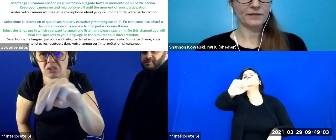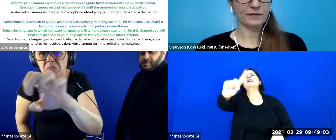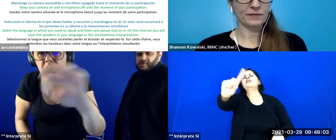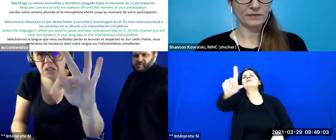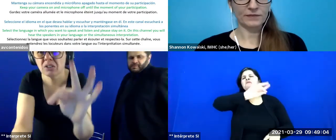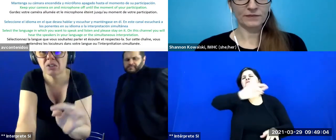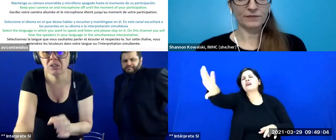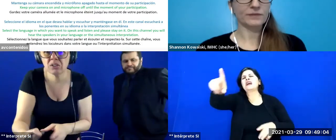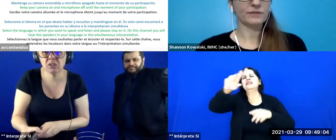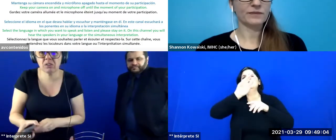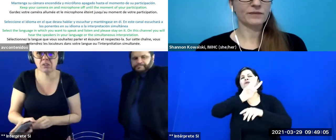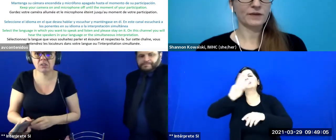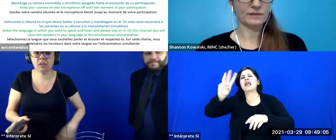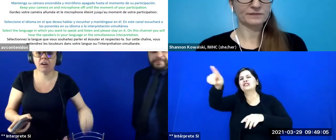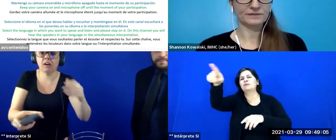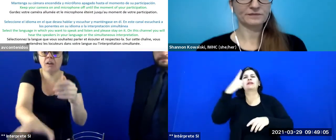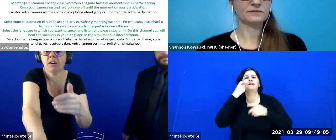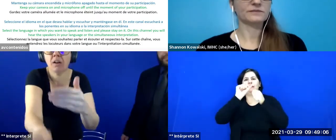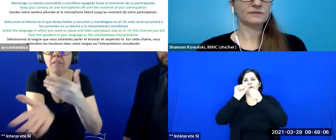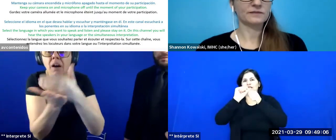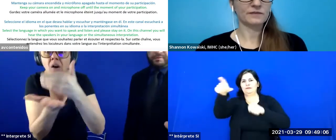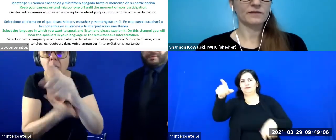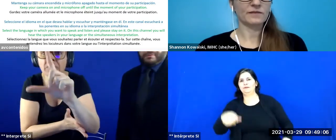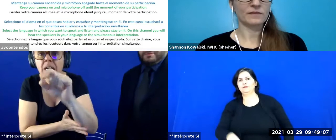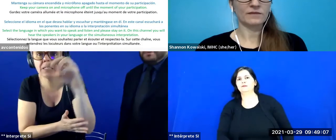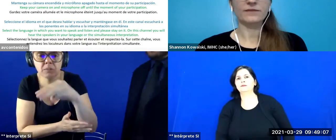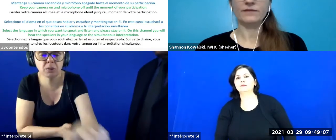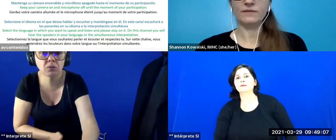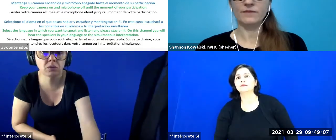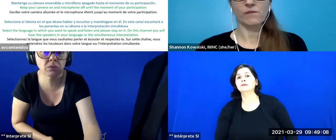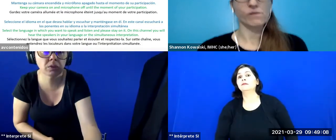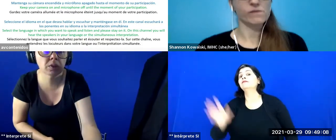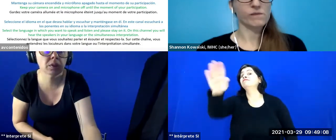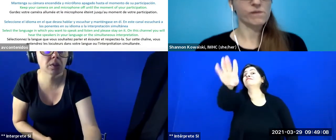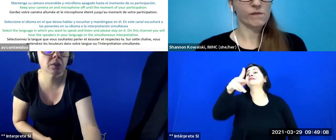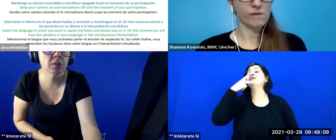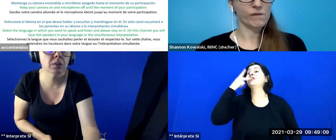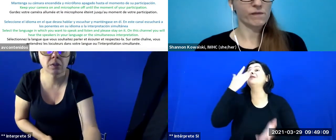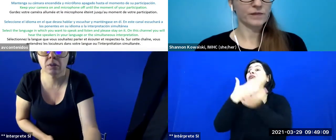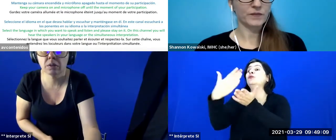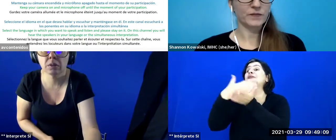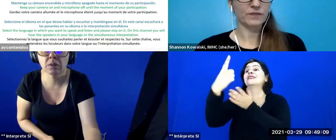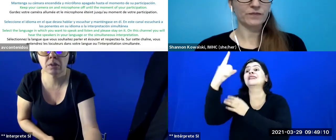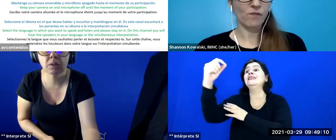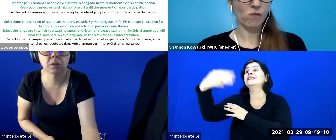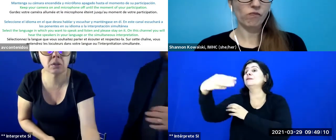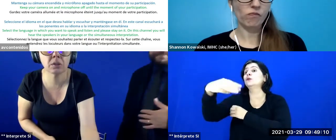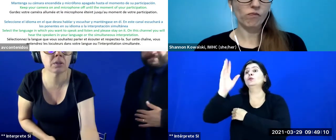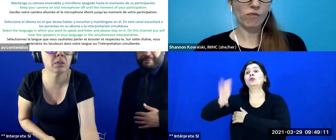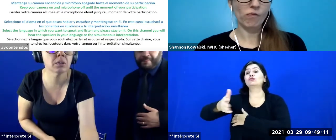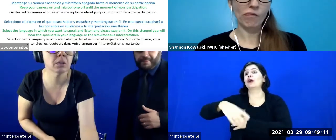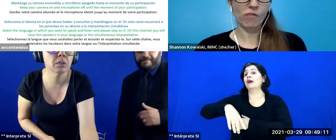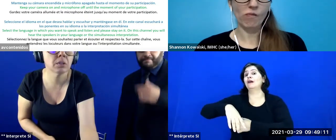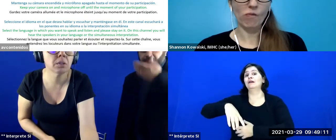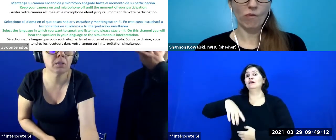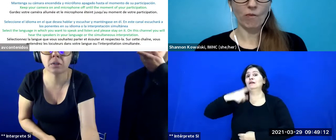Okay, we will start in 10 minutes. We will run a countdown. And once the